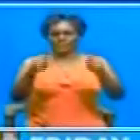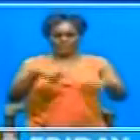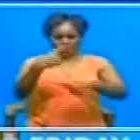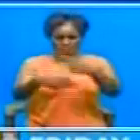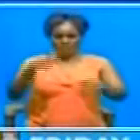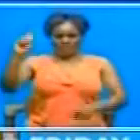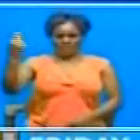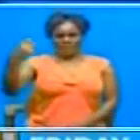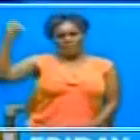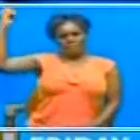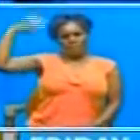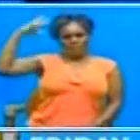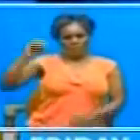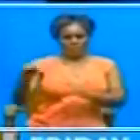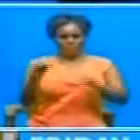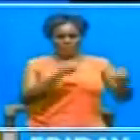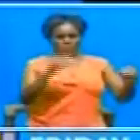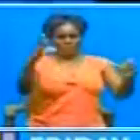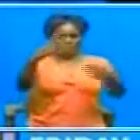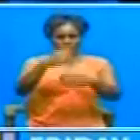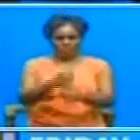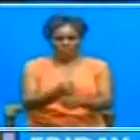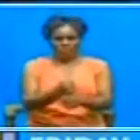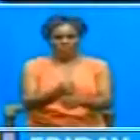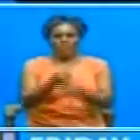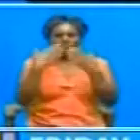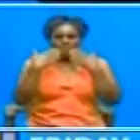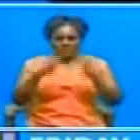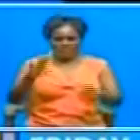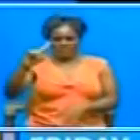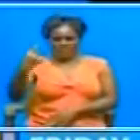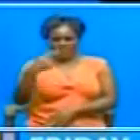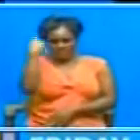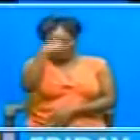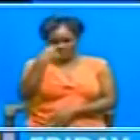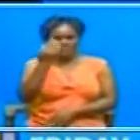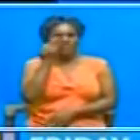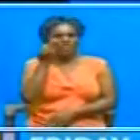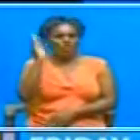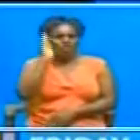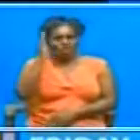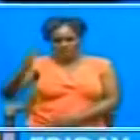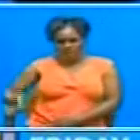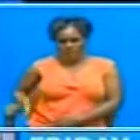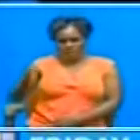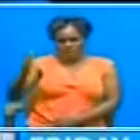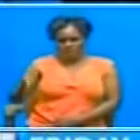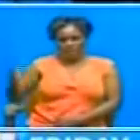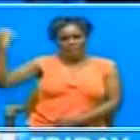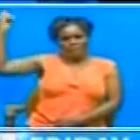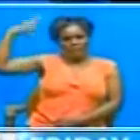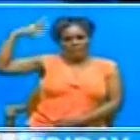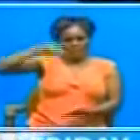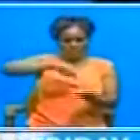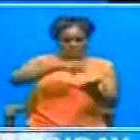Moving on, the Kenya Electricity Transmission Company, KETRACO, has completed the first phase of Nanyuki-Isiolo-Meru electrification project,